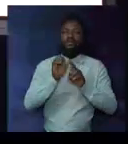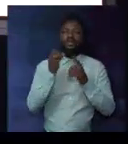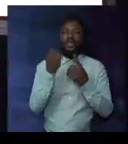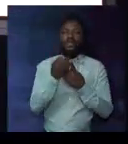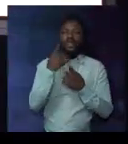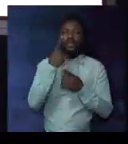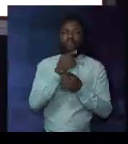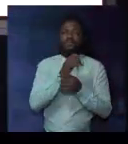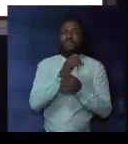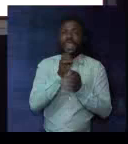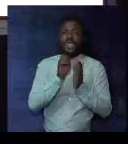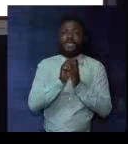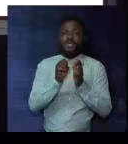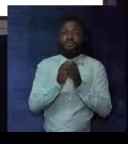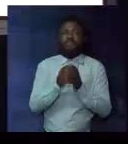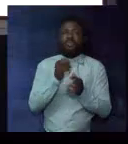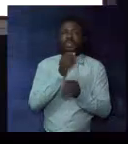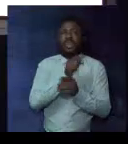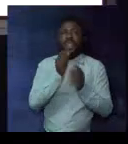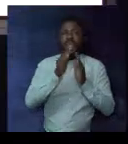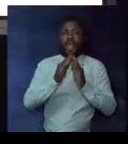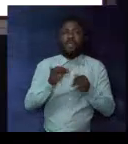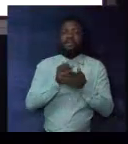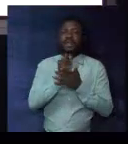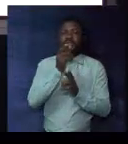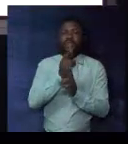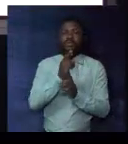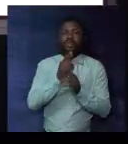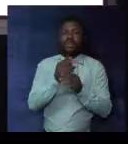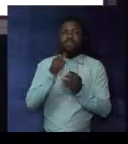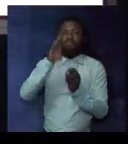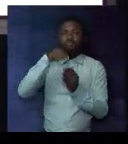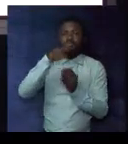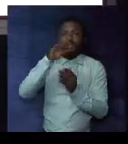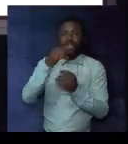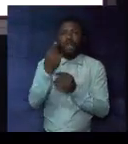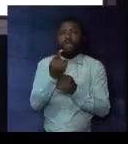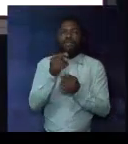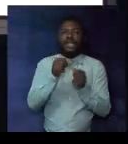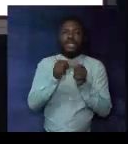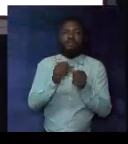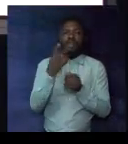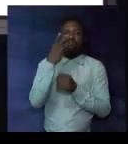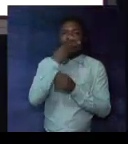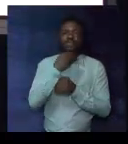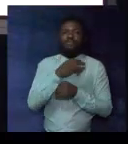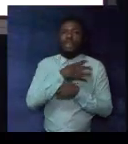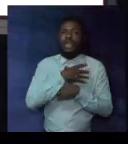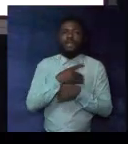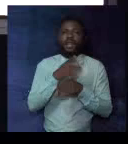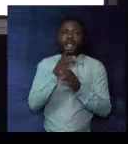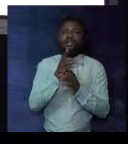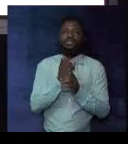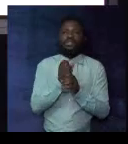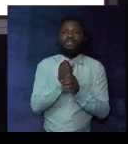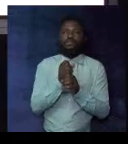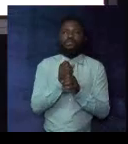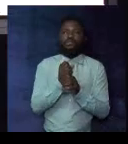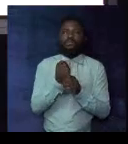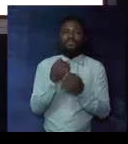our surroundings. For instance, a house that is regularly repainted always remains beautiful